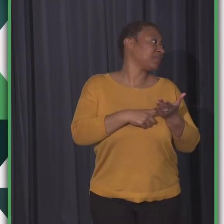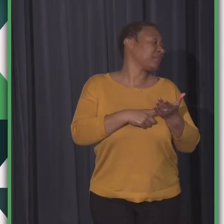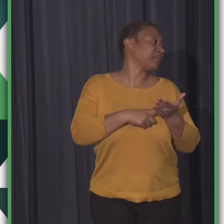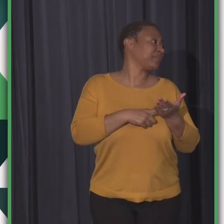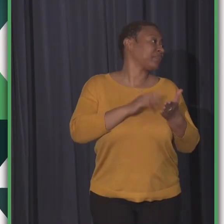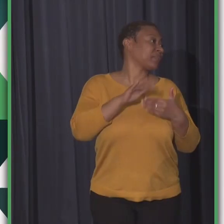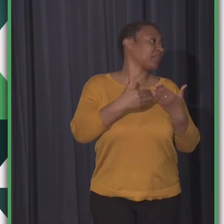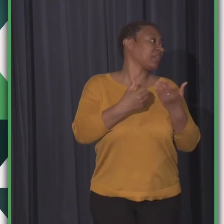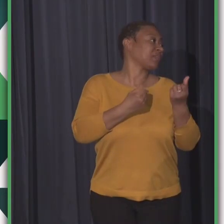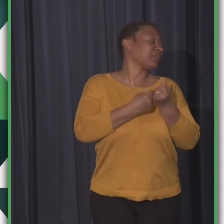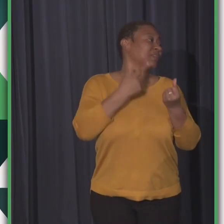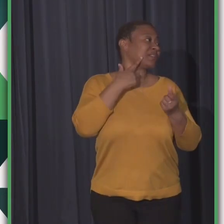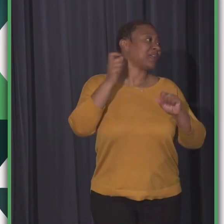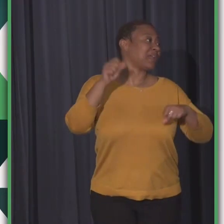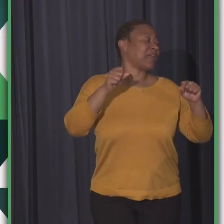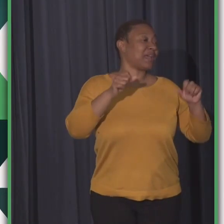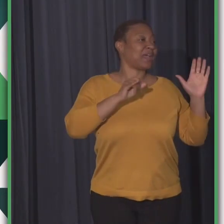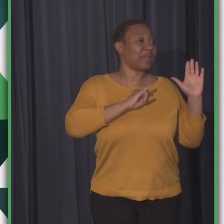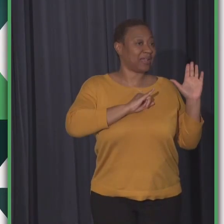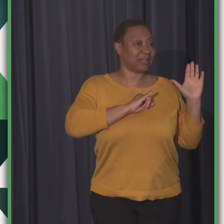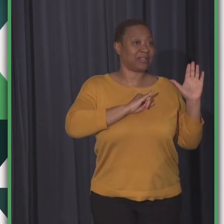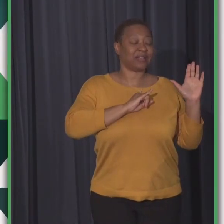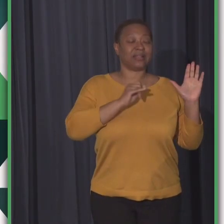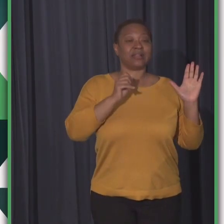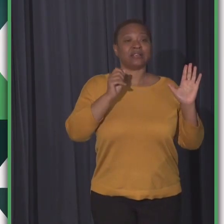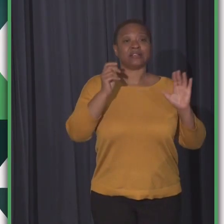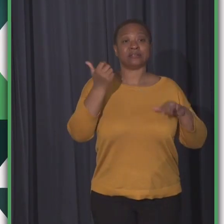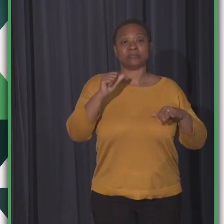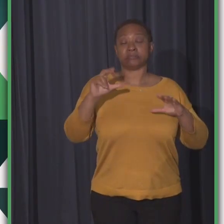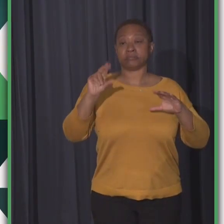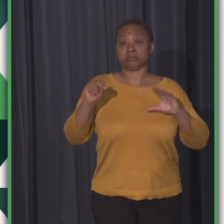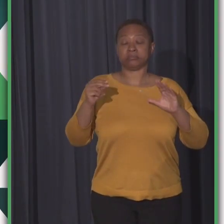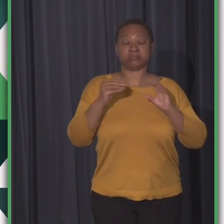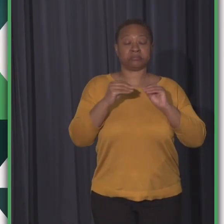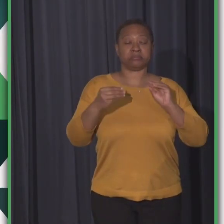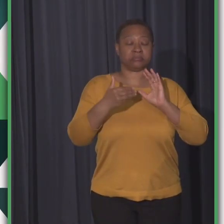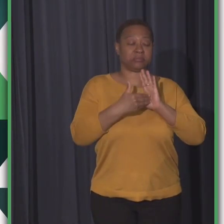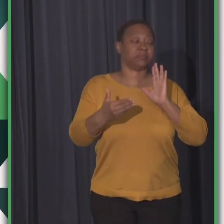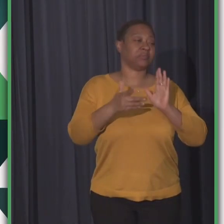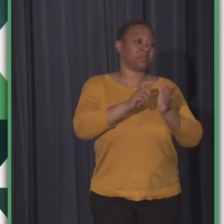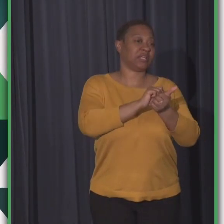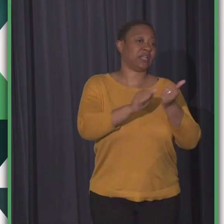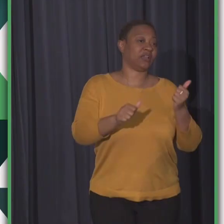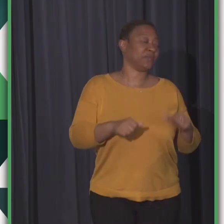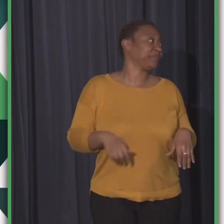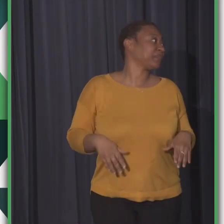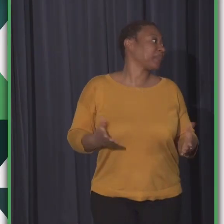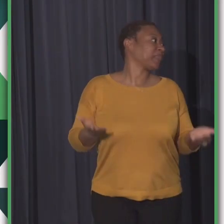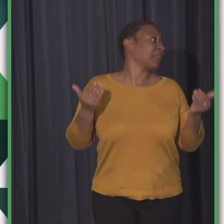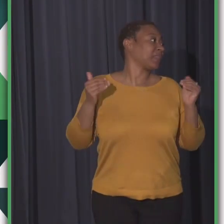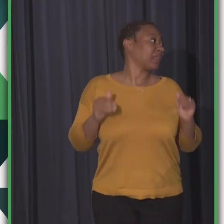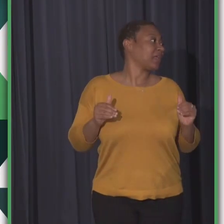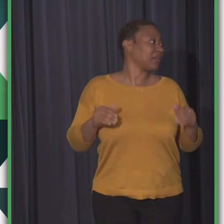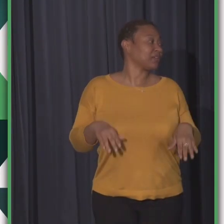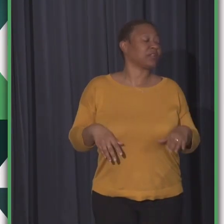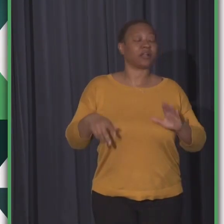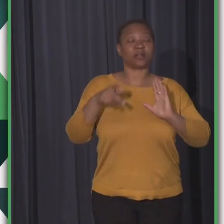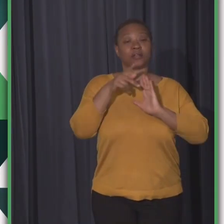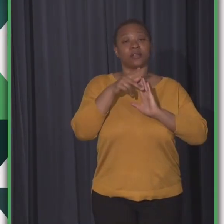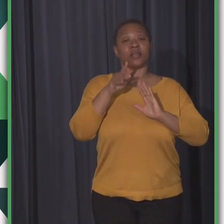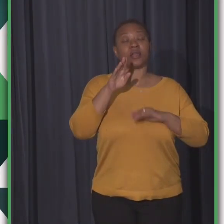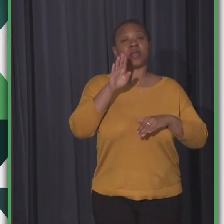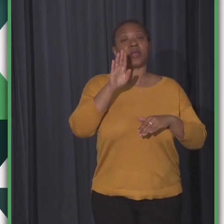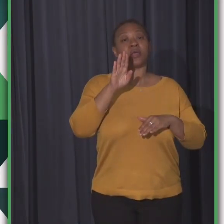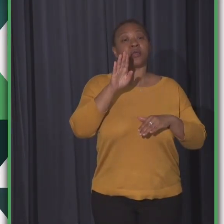All in favor, say aye. Aye. Anyone opposed? The motion is carried. There you go, we got it. Okay, the next one. The policy, by